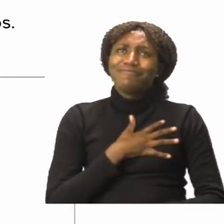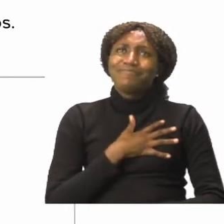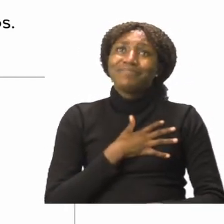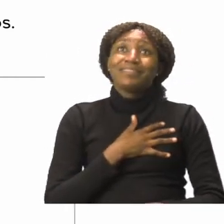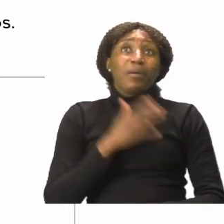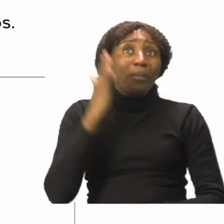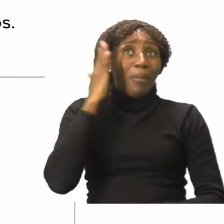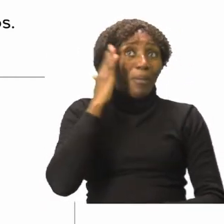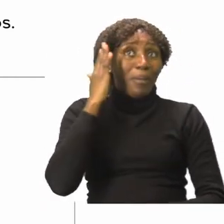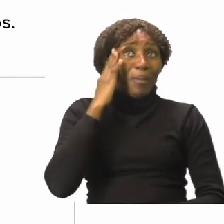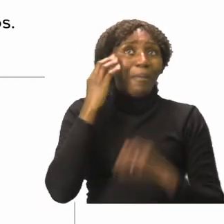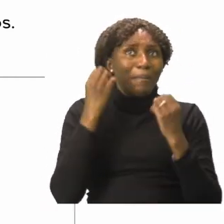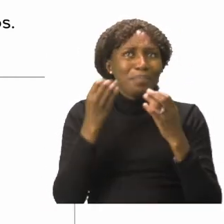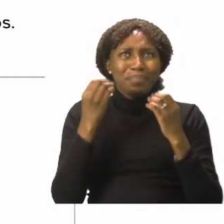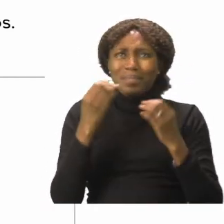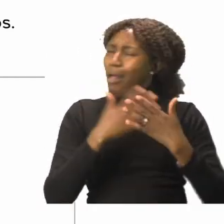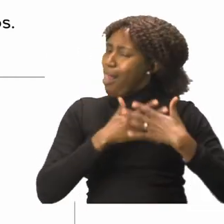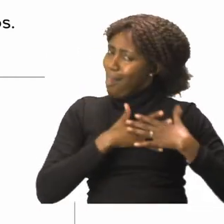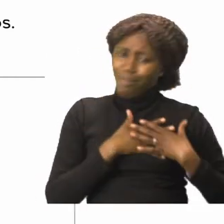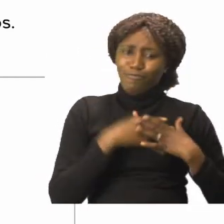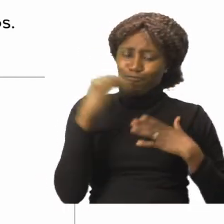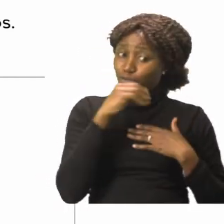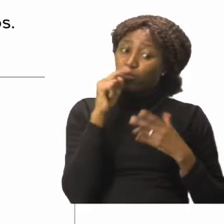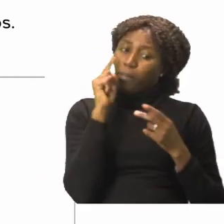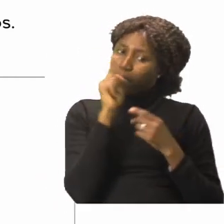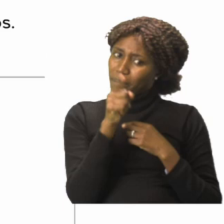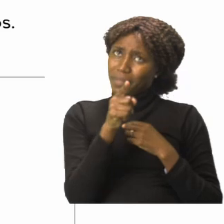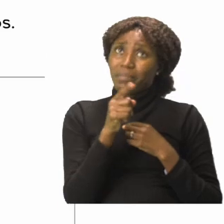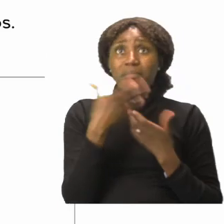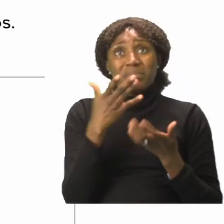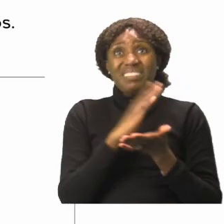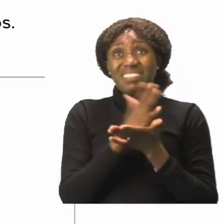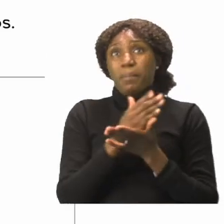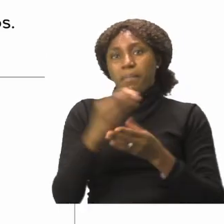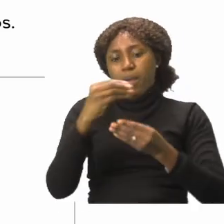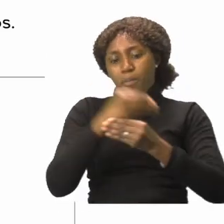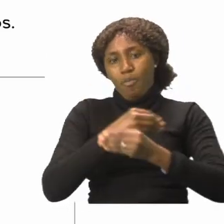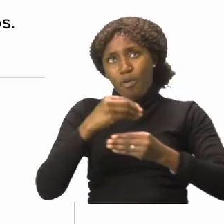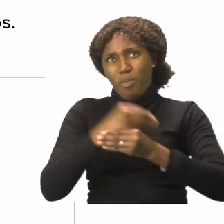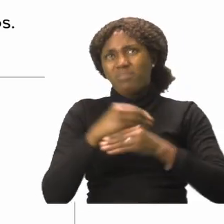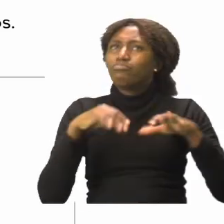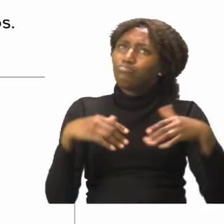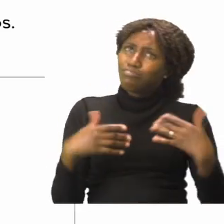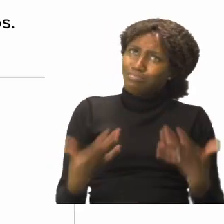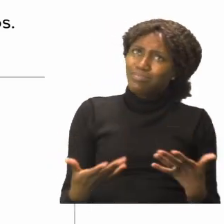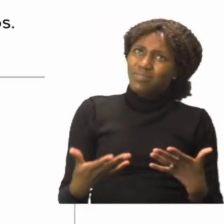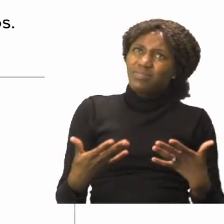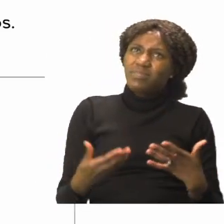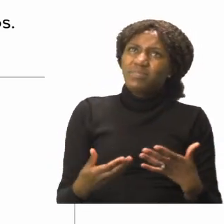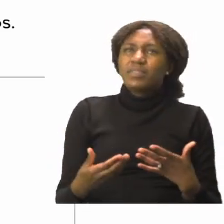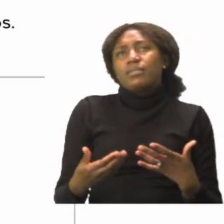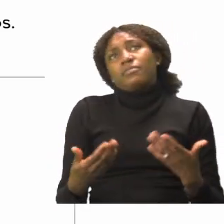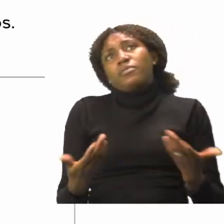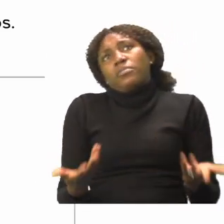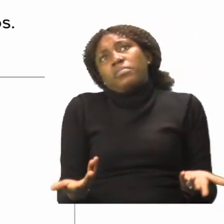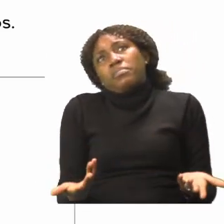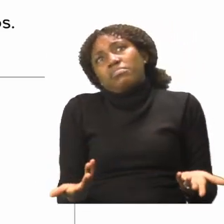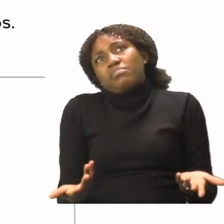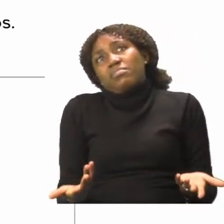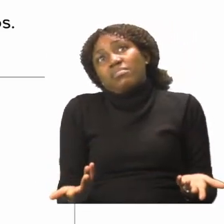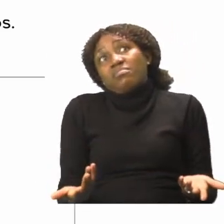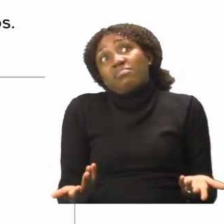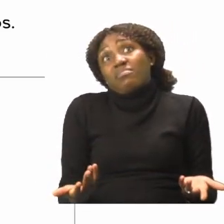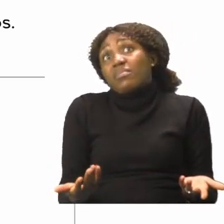us have favorite foods. Some of you like porridge, others like pap, others